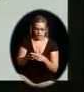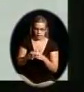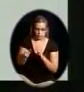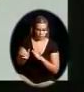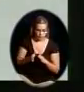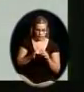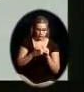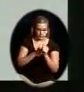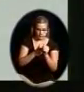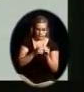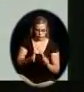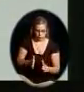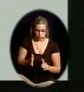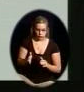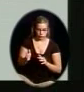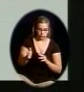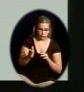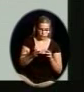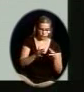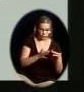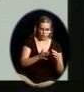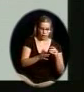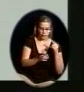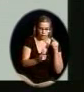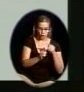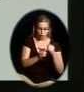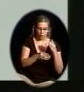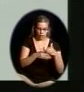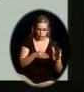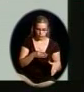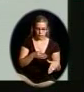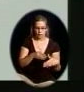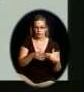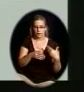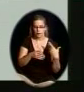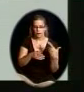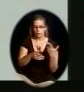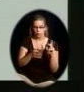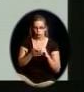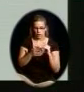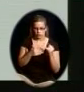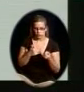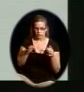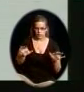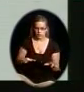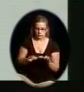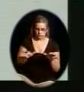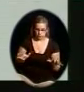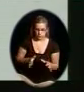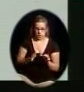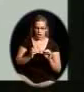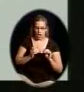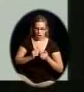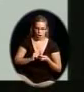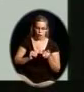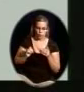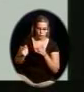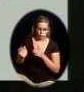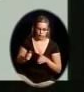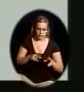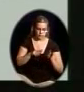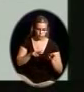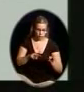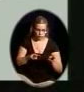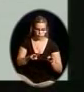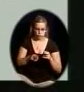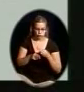plan leader down to the goal outcome, delineated project activities, how the plan is monitored both